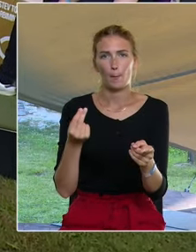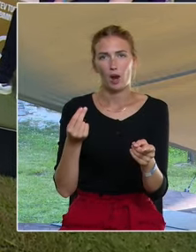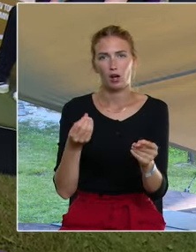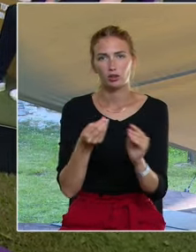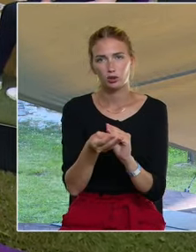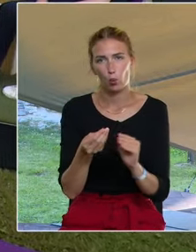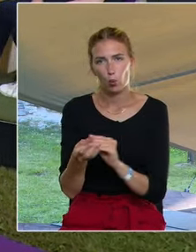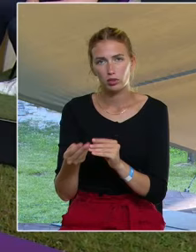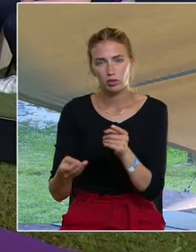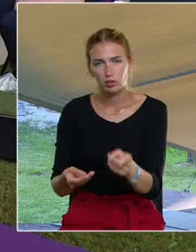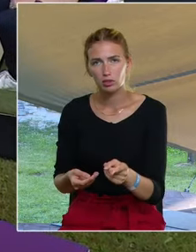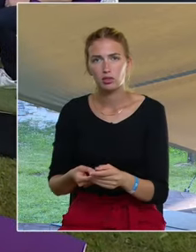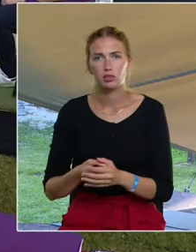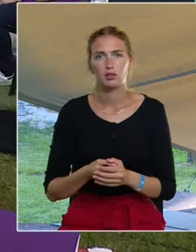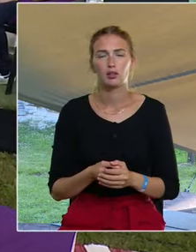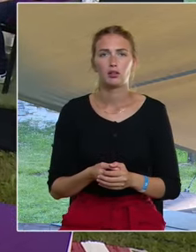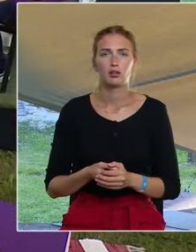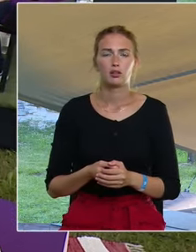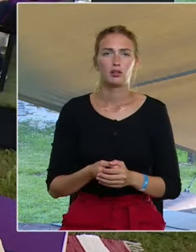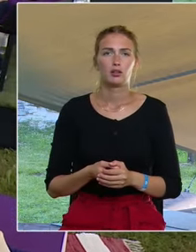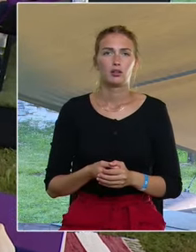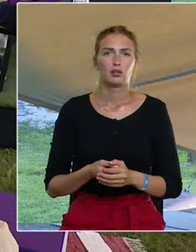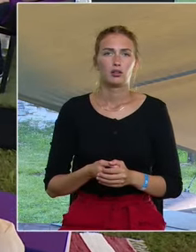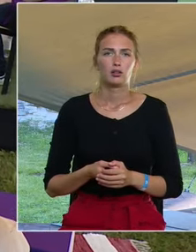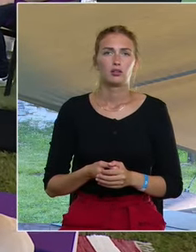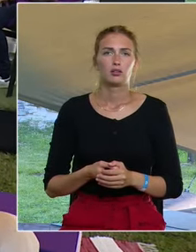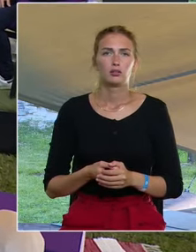for everyone to see, and art world likes to be opaque.